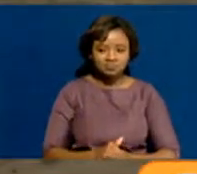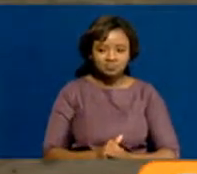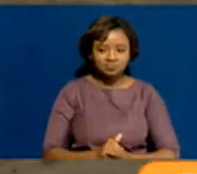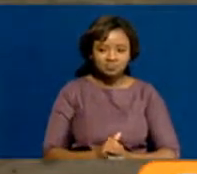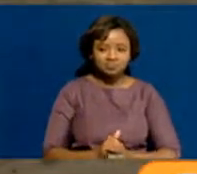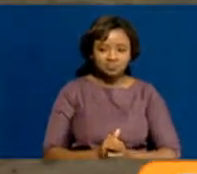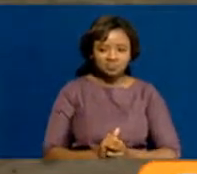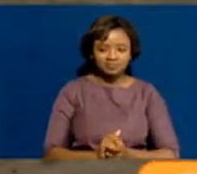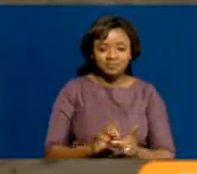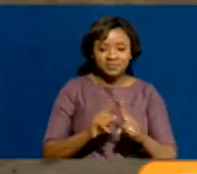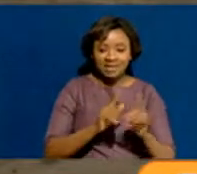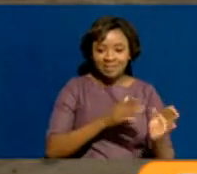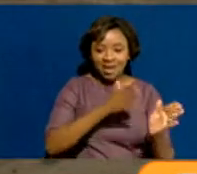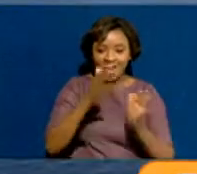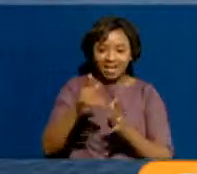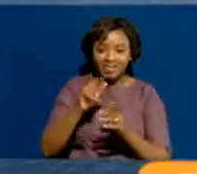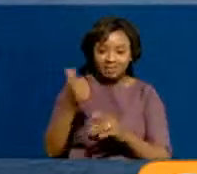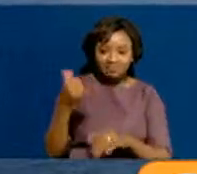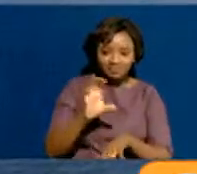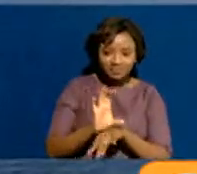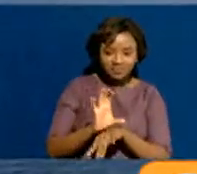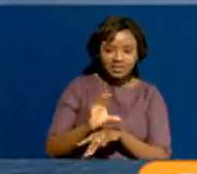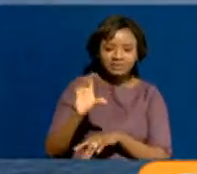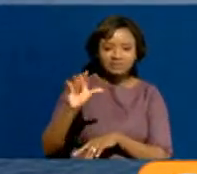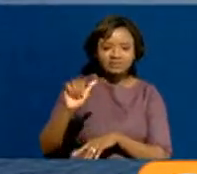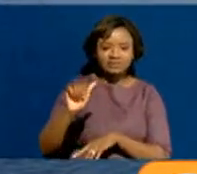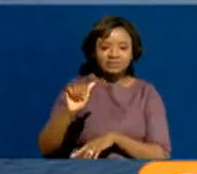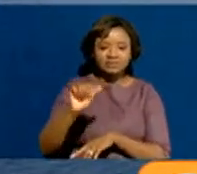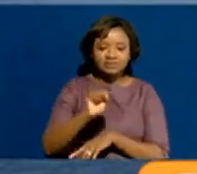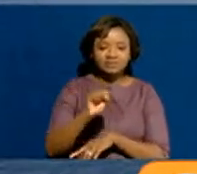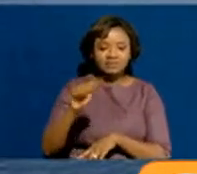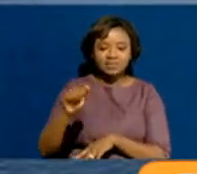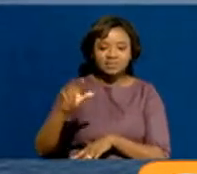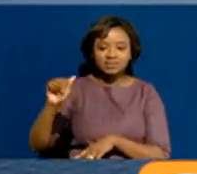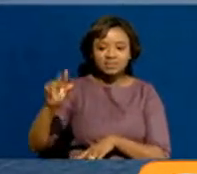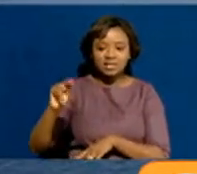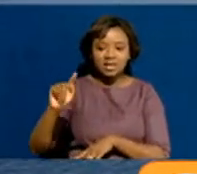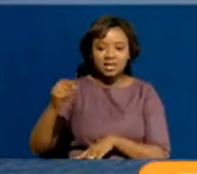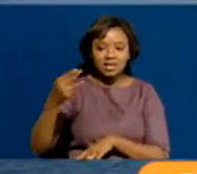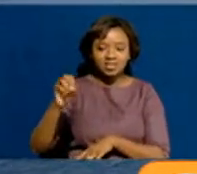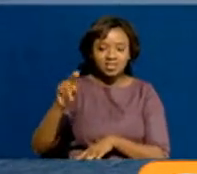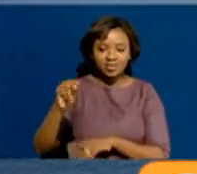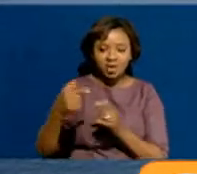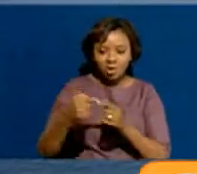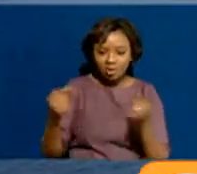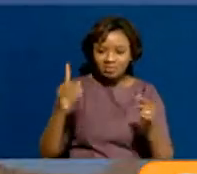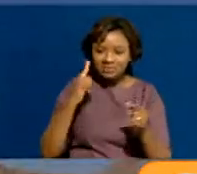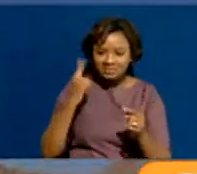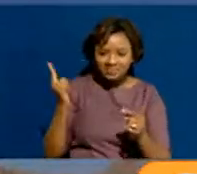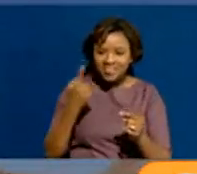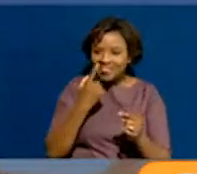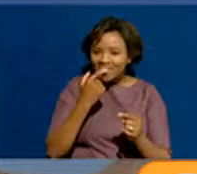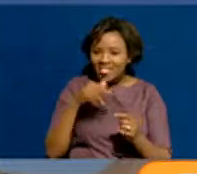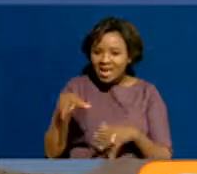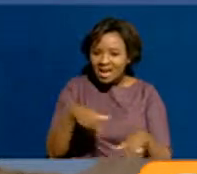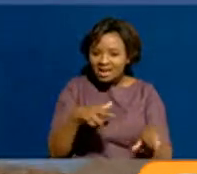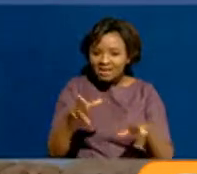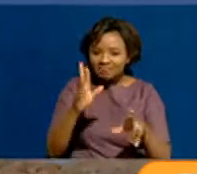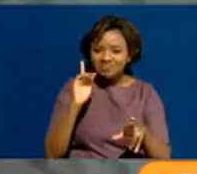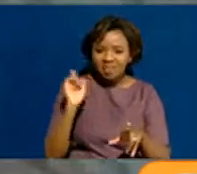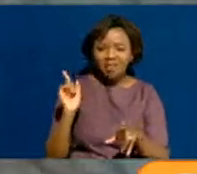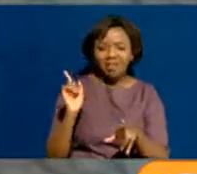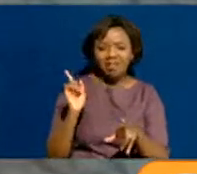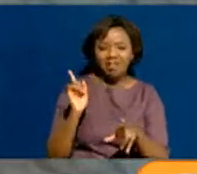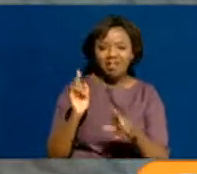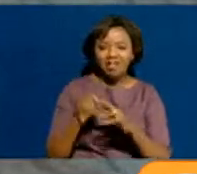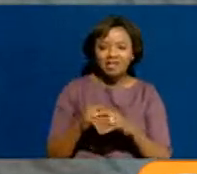of St. Anthony, which is located across the Red Sea, in the desert of South Cairo, and its origins can